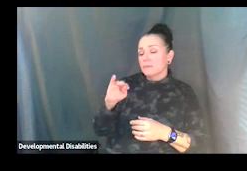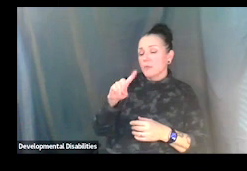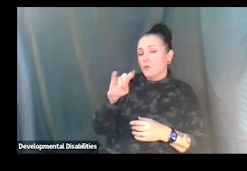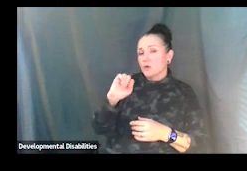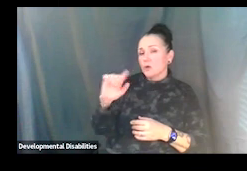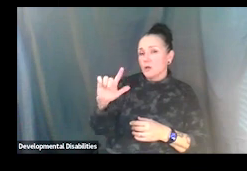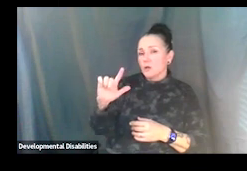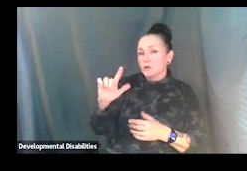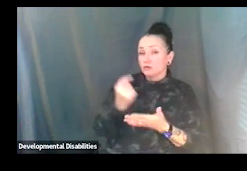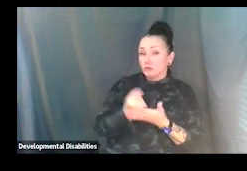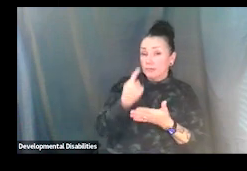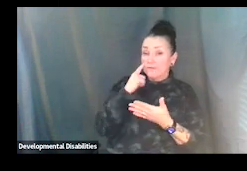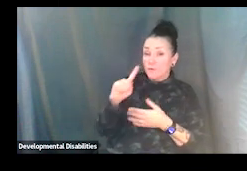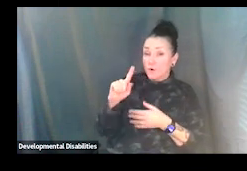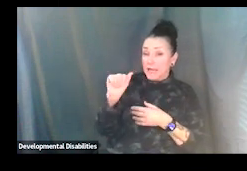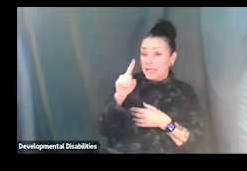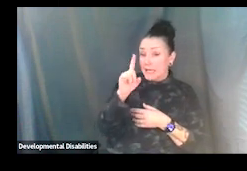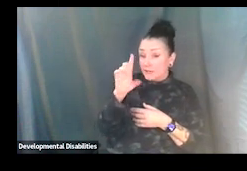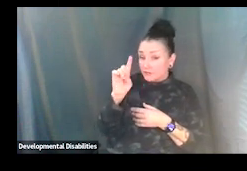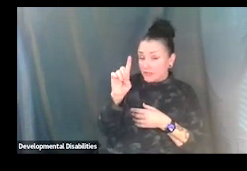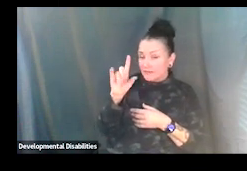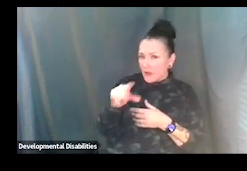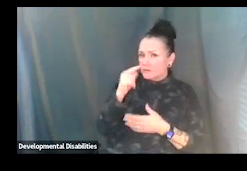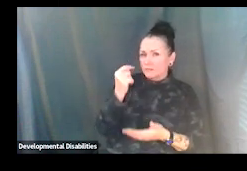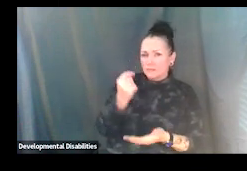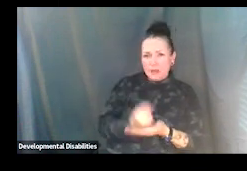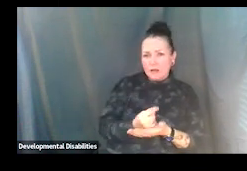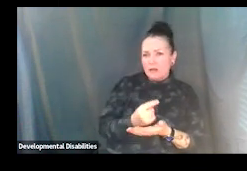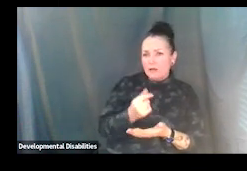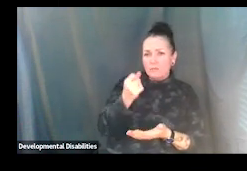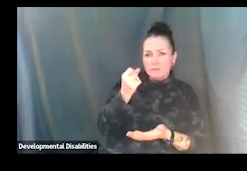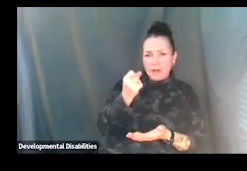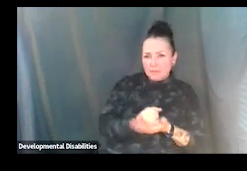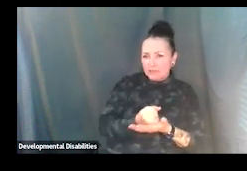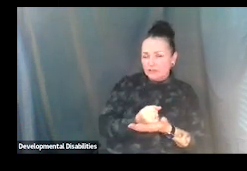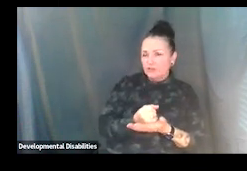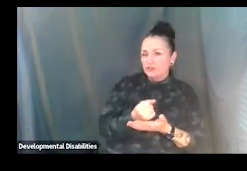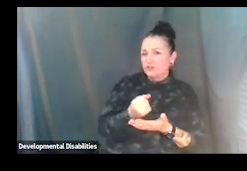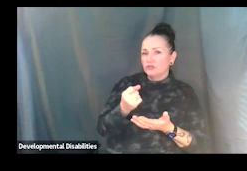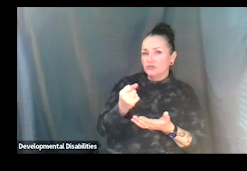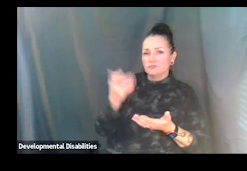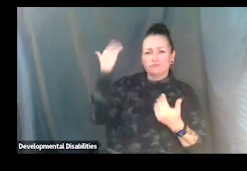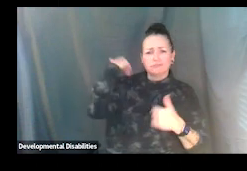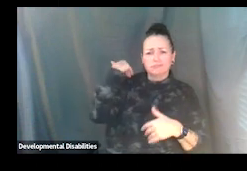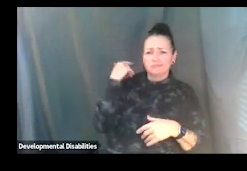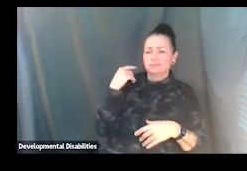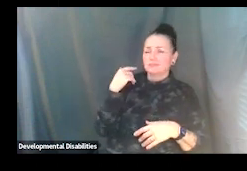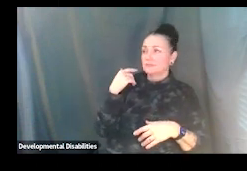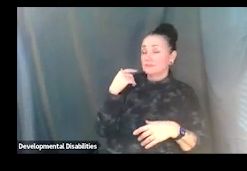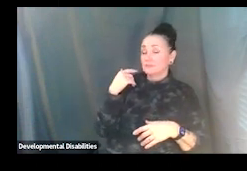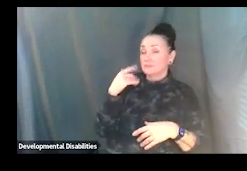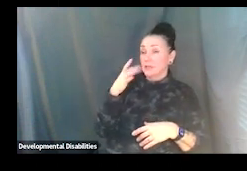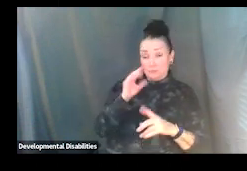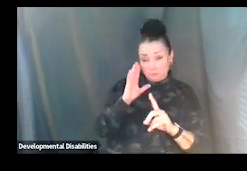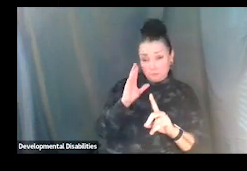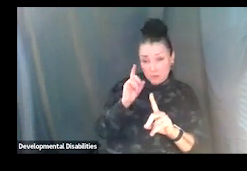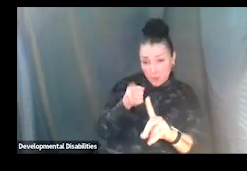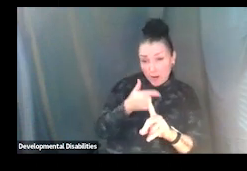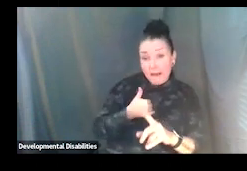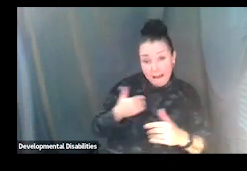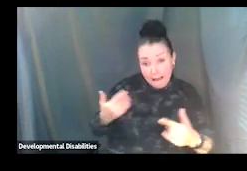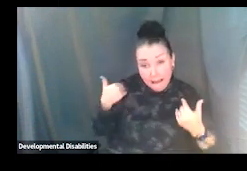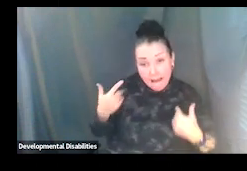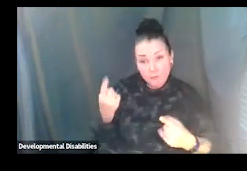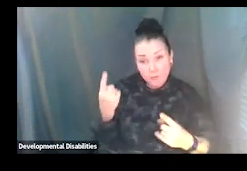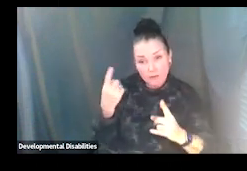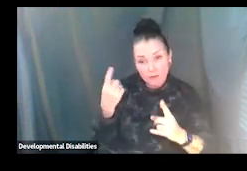about 2001, and it and there is a point to this. I will get to it slowly. It was I think about not quite I think like a